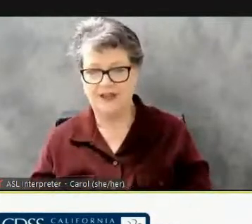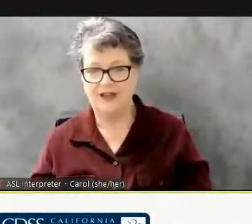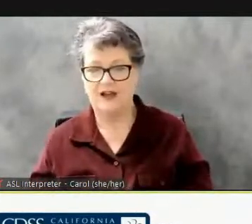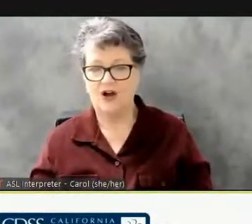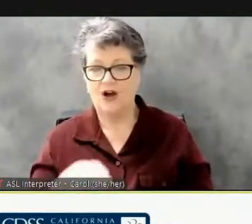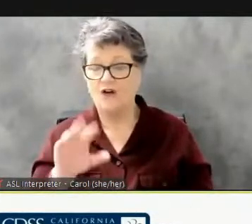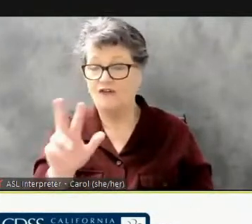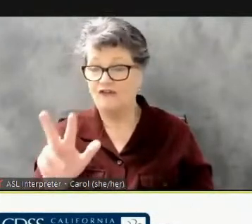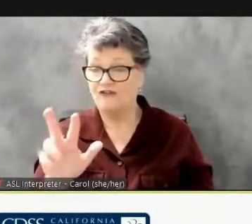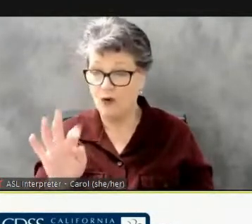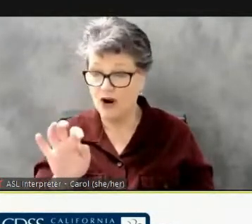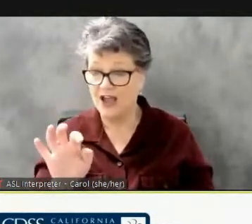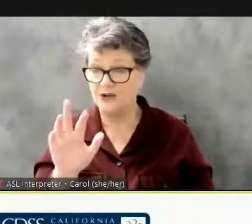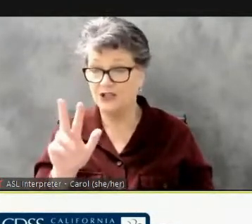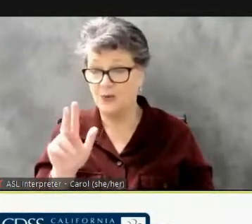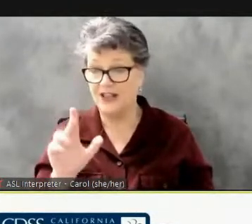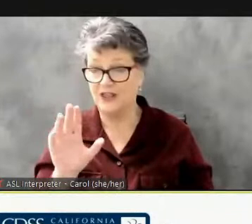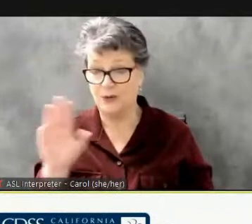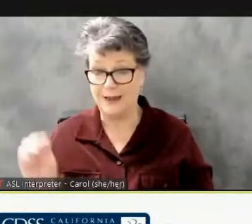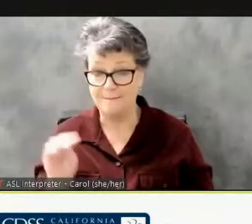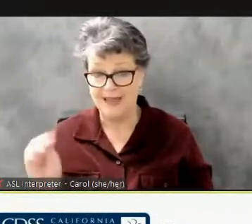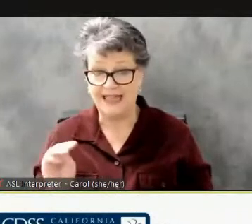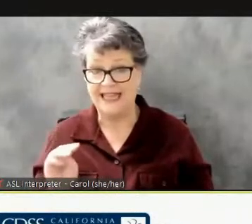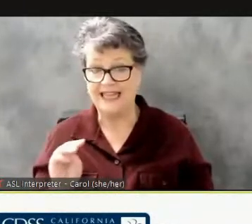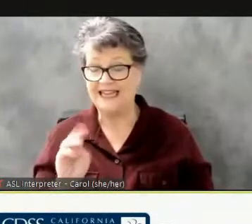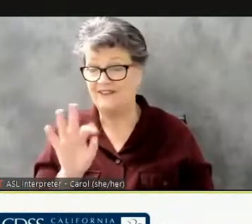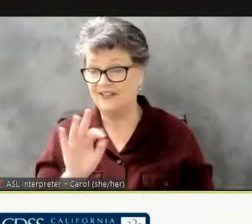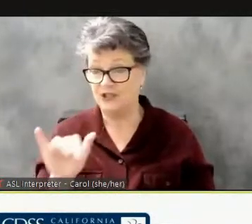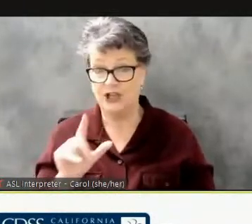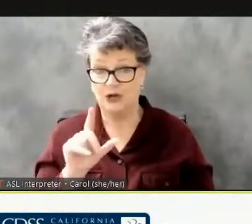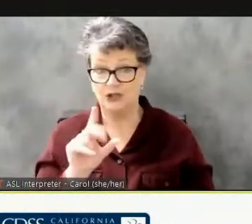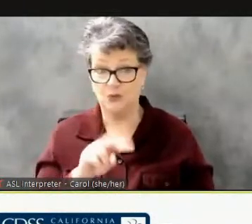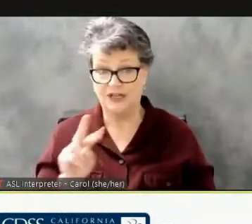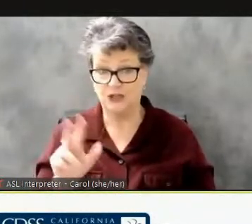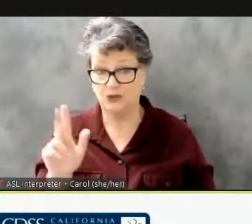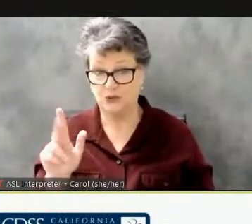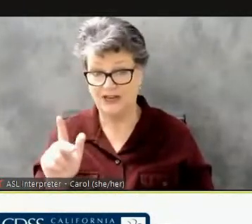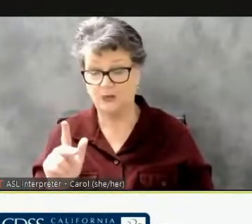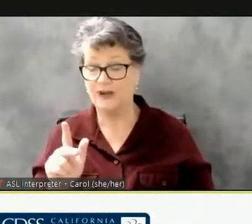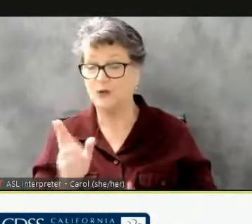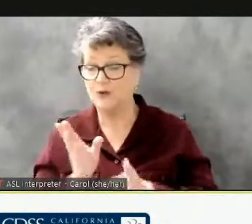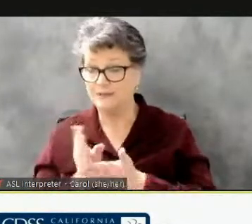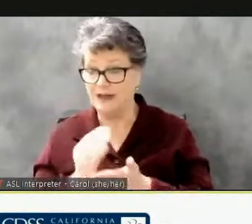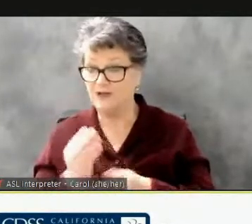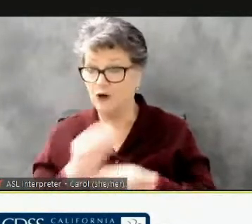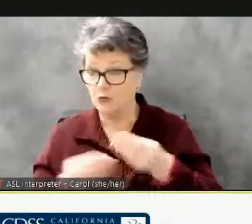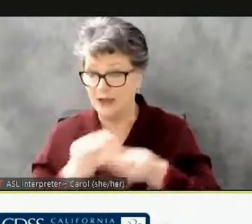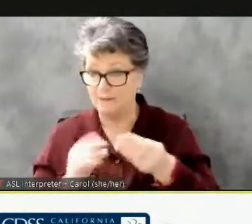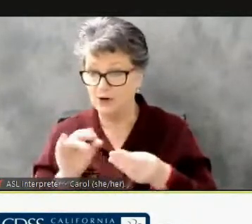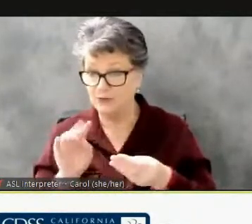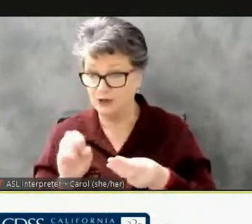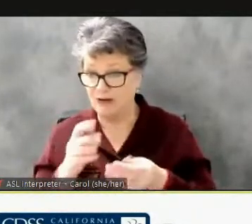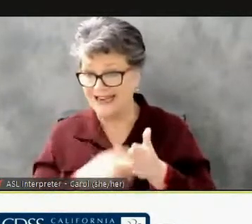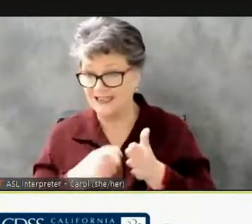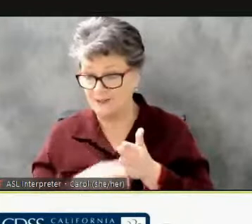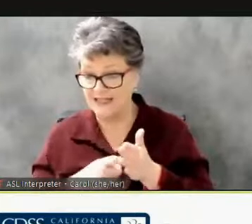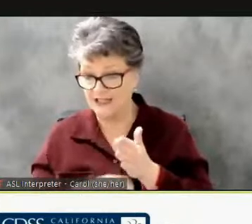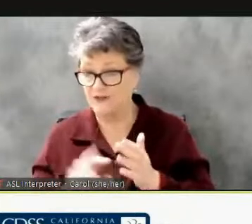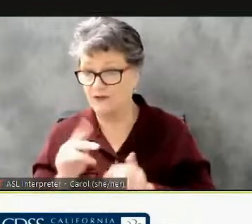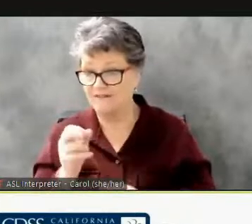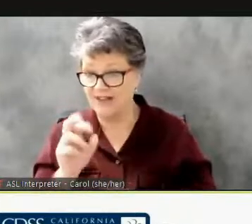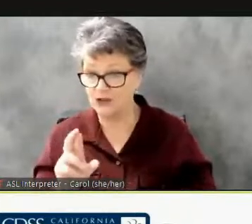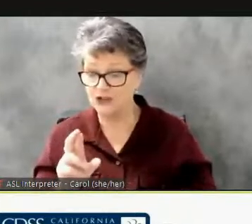$423 million in fiscal year 22-23 was budgeted for reimbursement rate increases across voucher